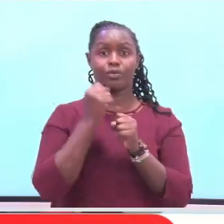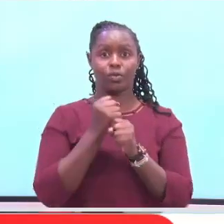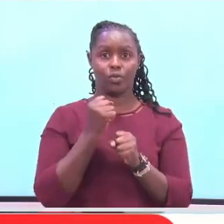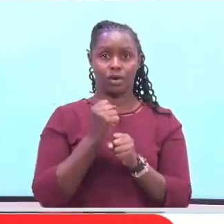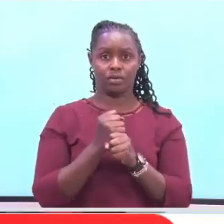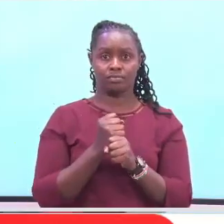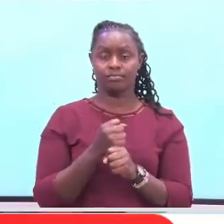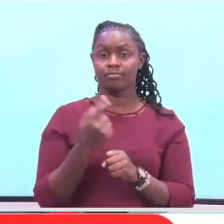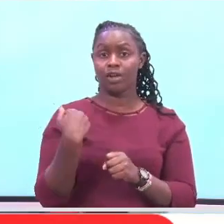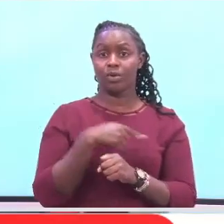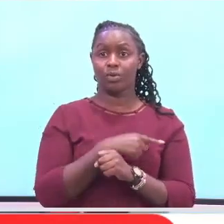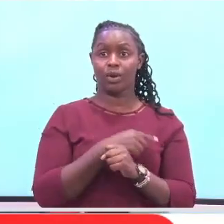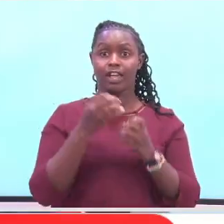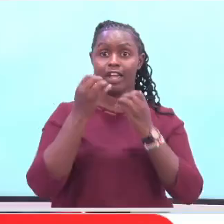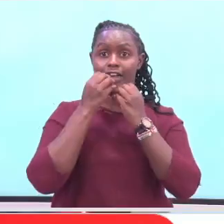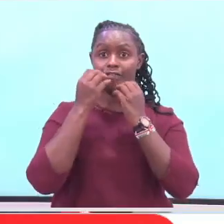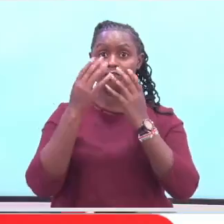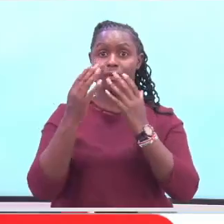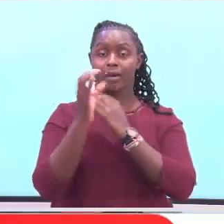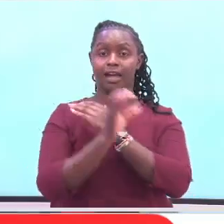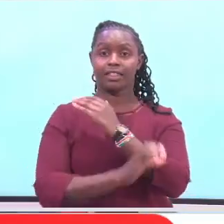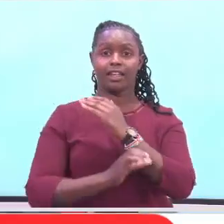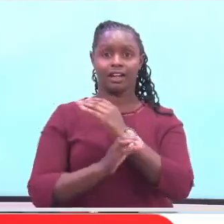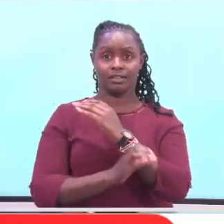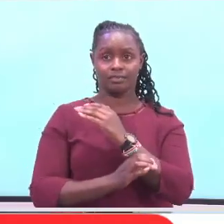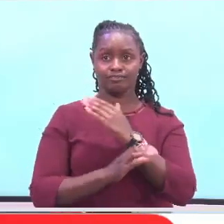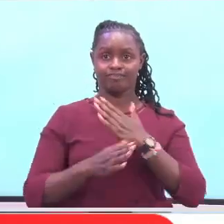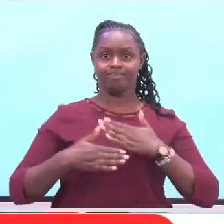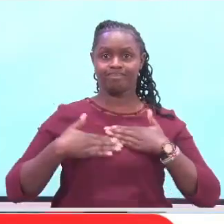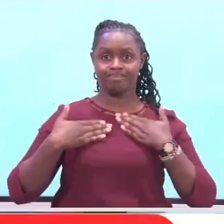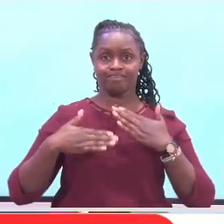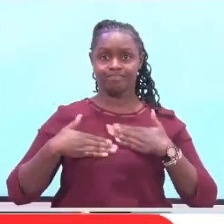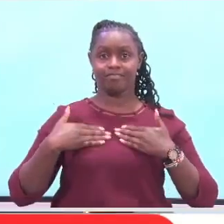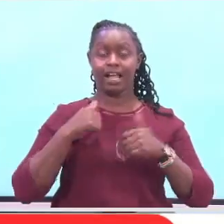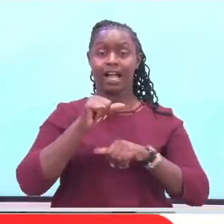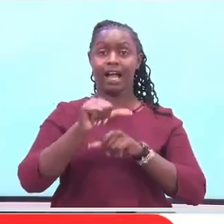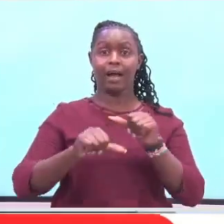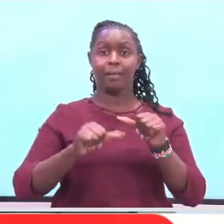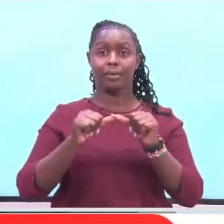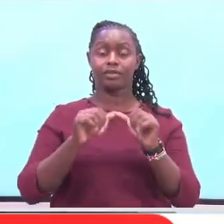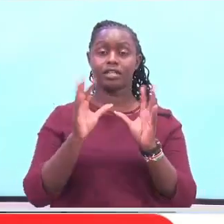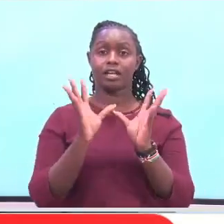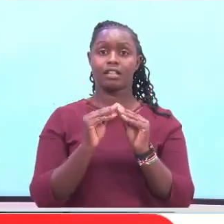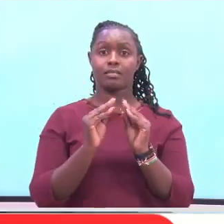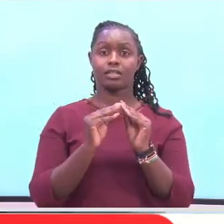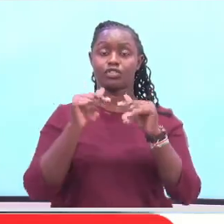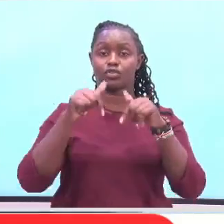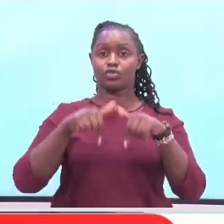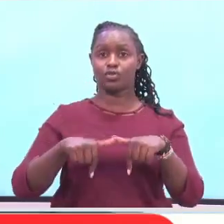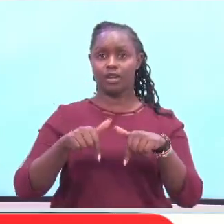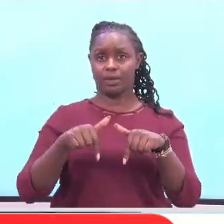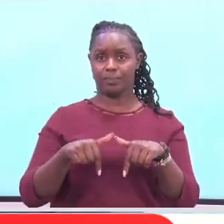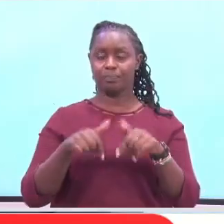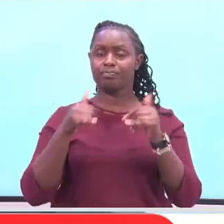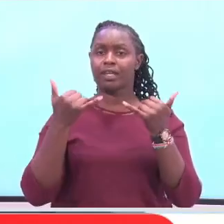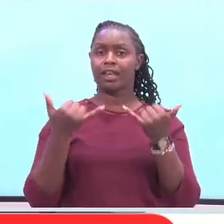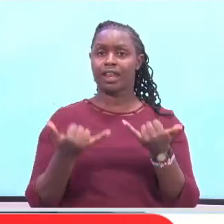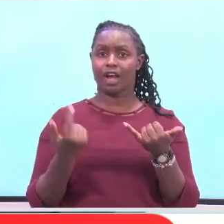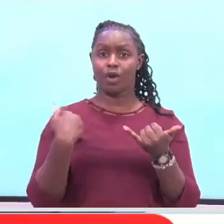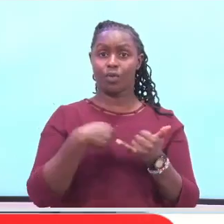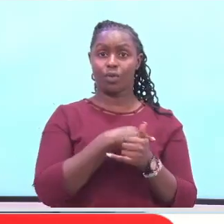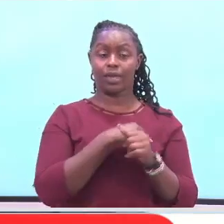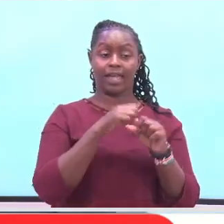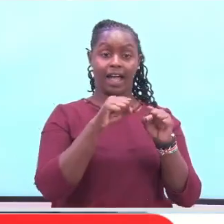inform the country that following our meeting this morning, we have now